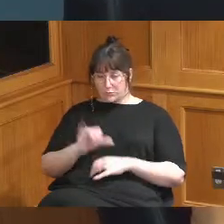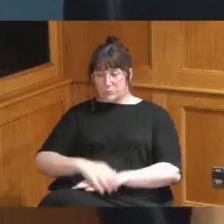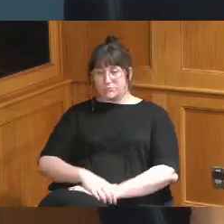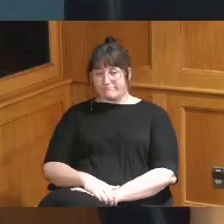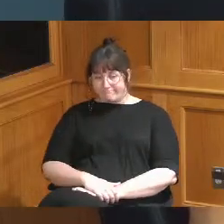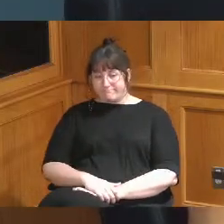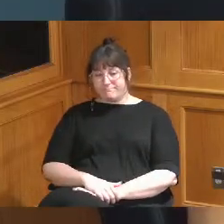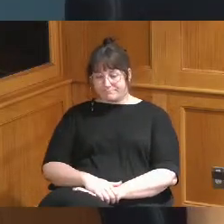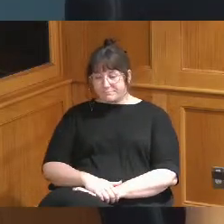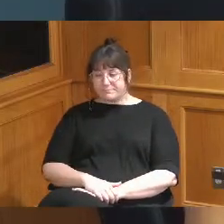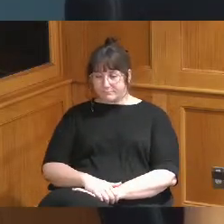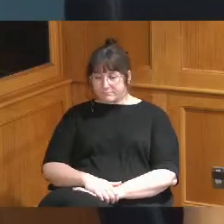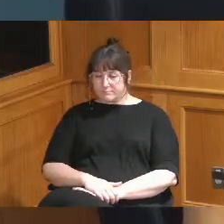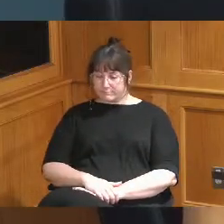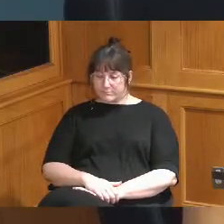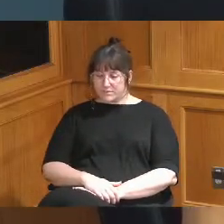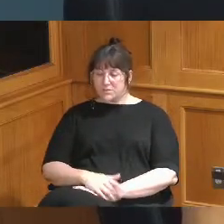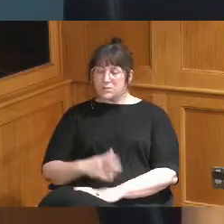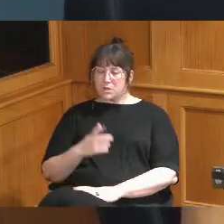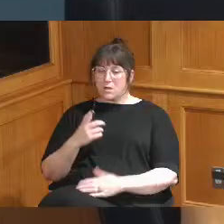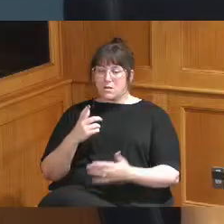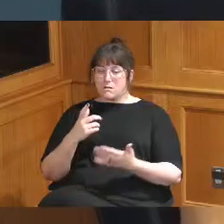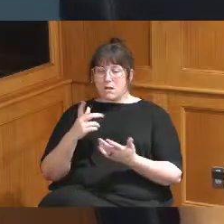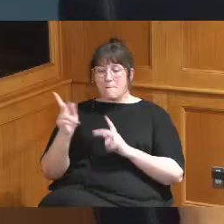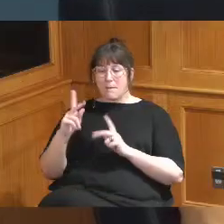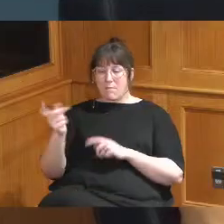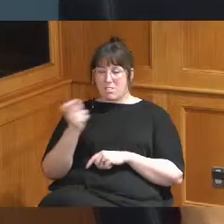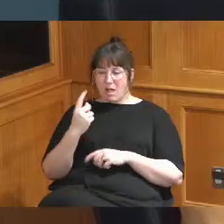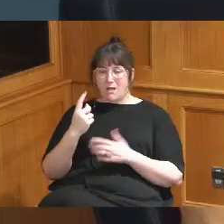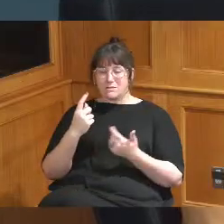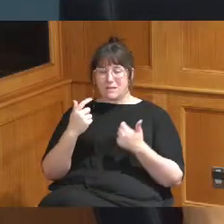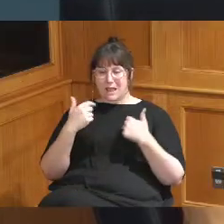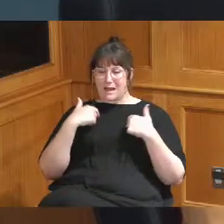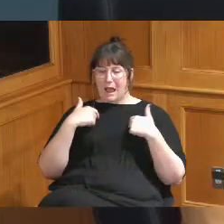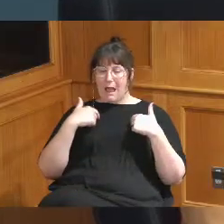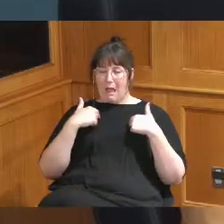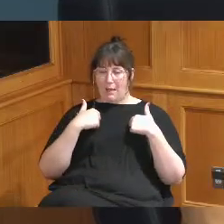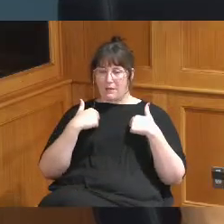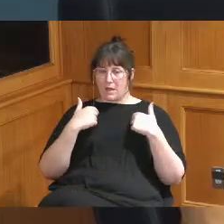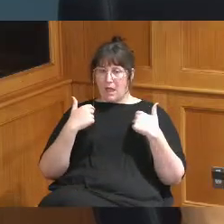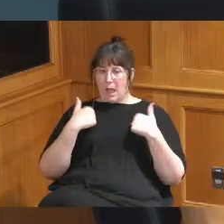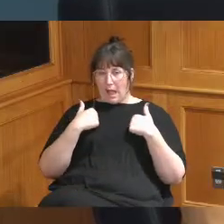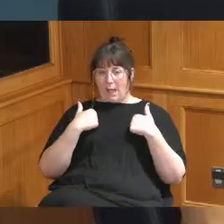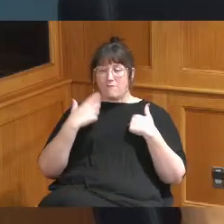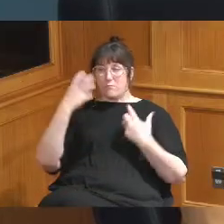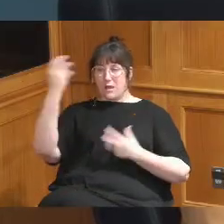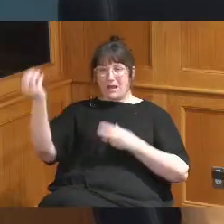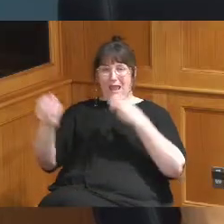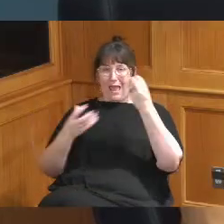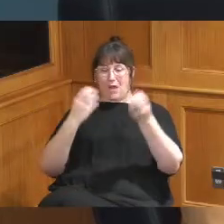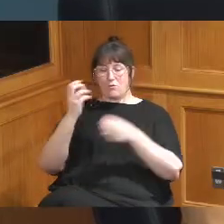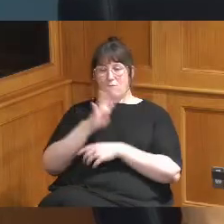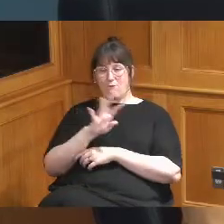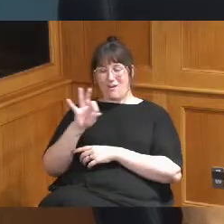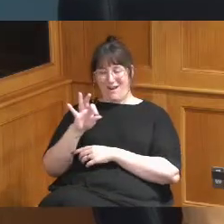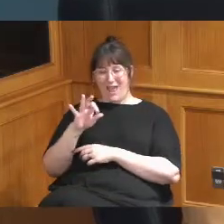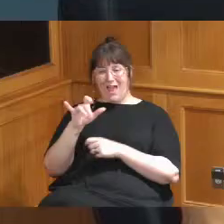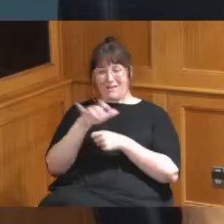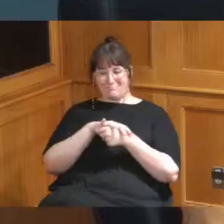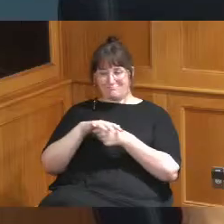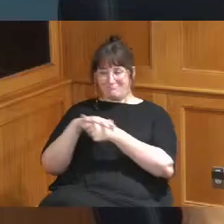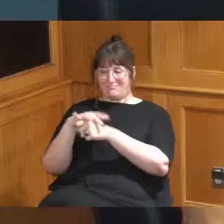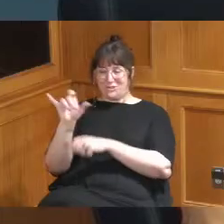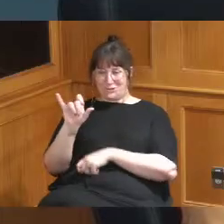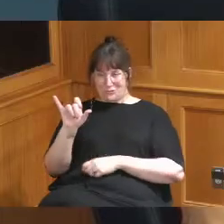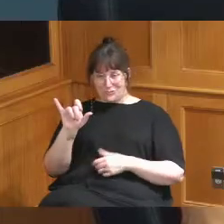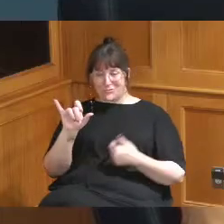well. So, we were asked, and I go out quite a bit. I've been to all 49 jurisdictions a number of